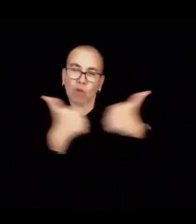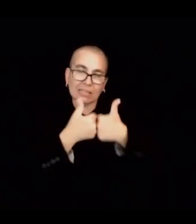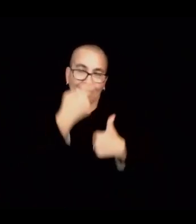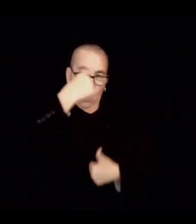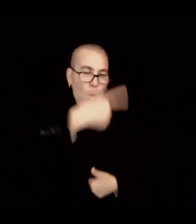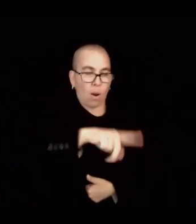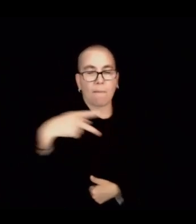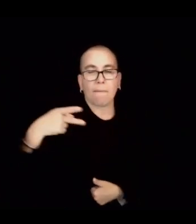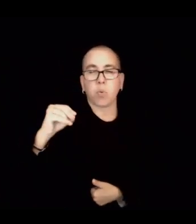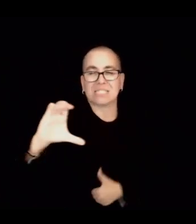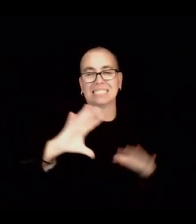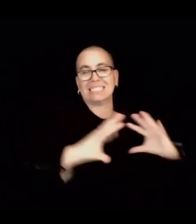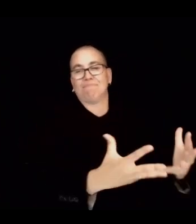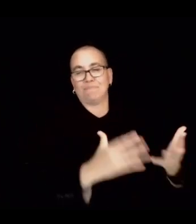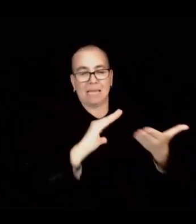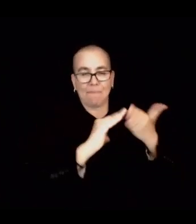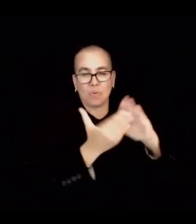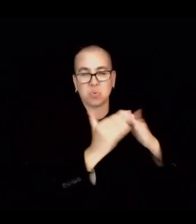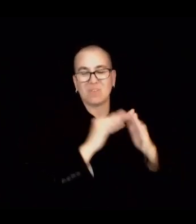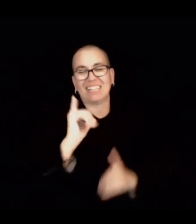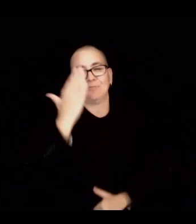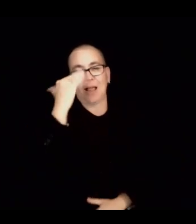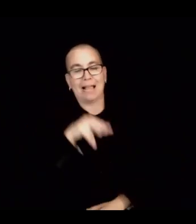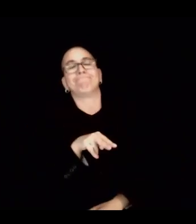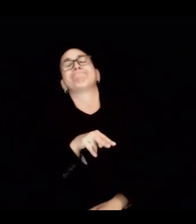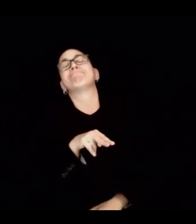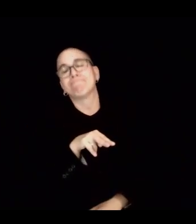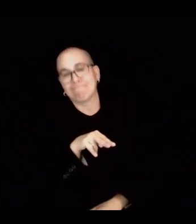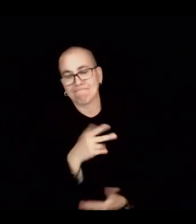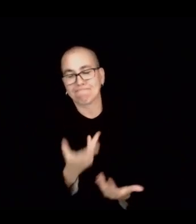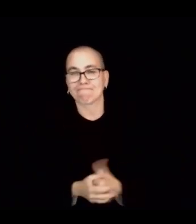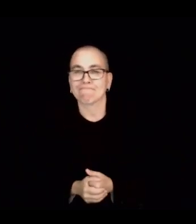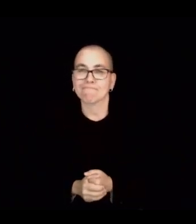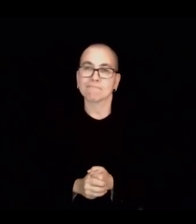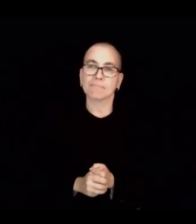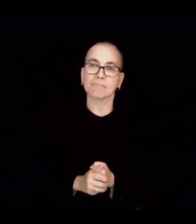Next is Alex Tejeda from KPPC. Your line is now open.